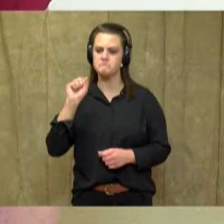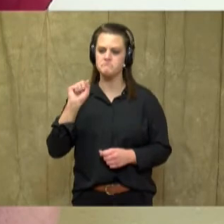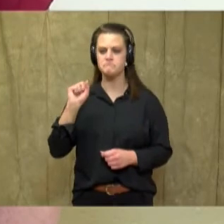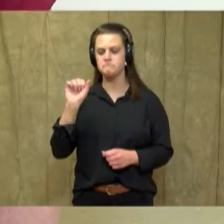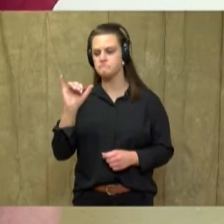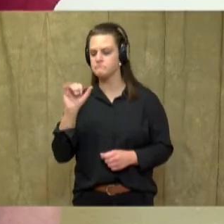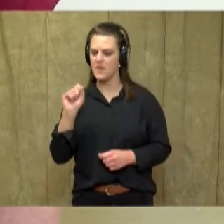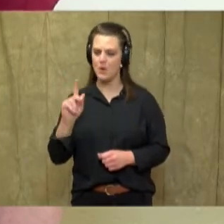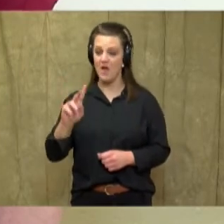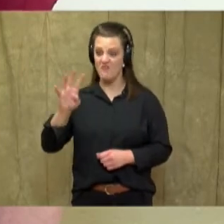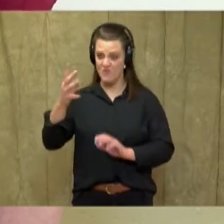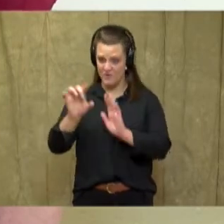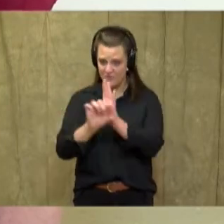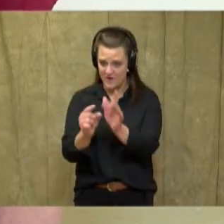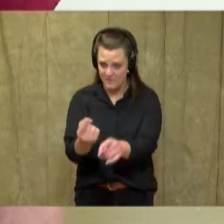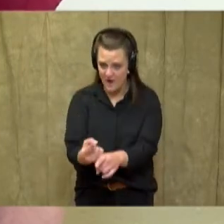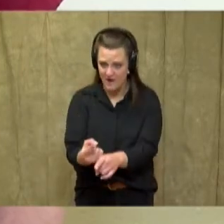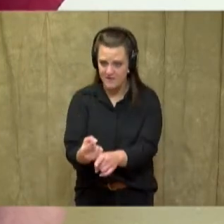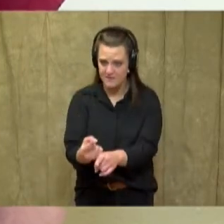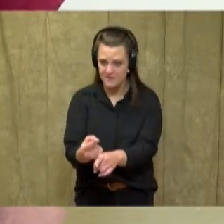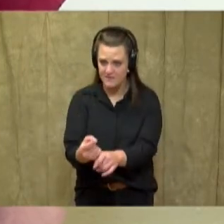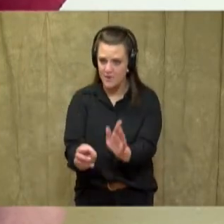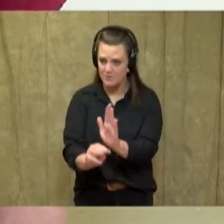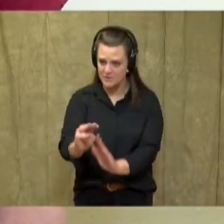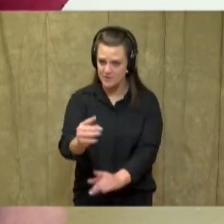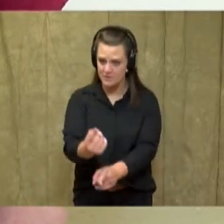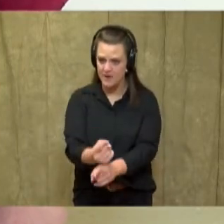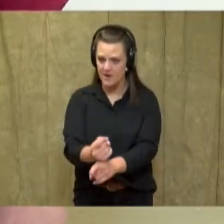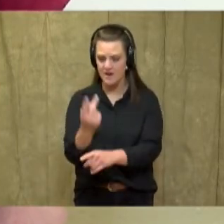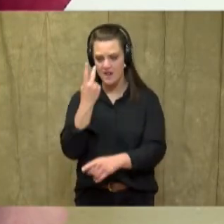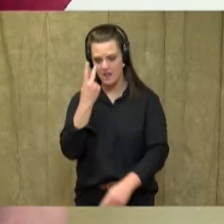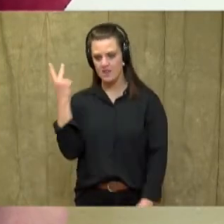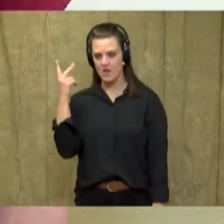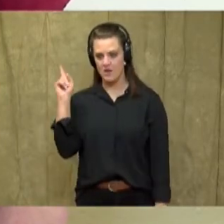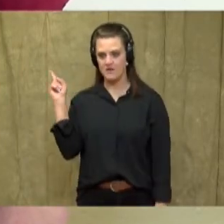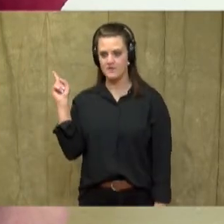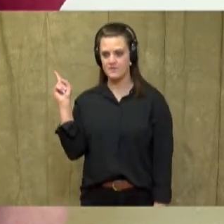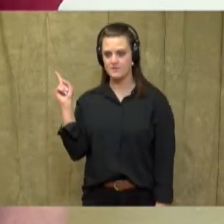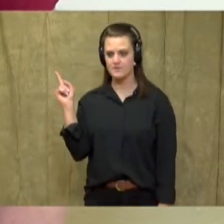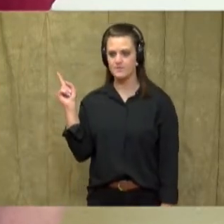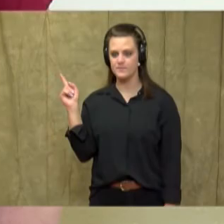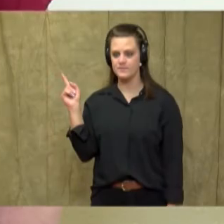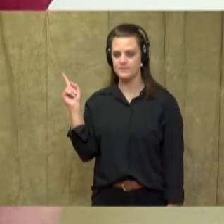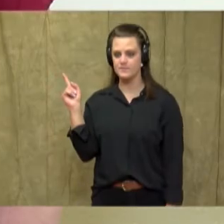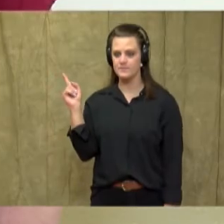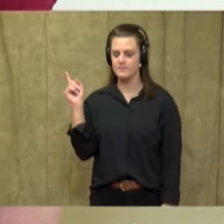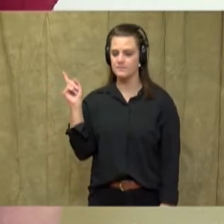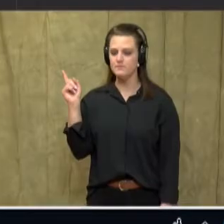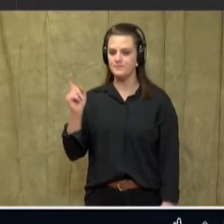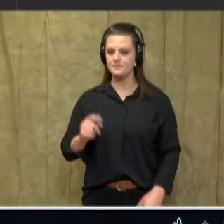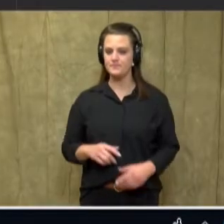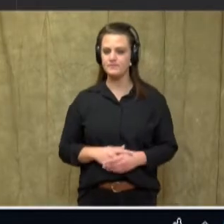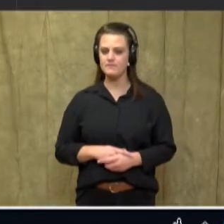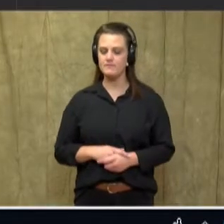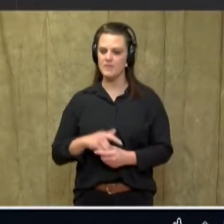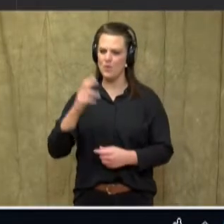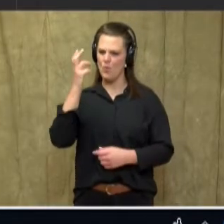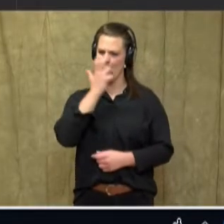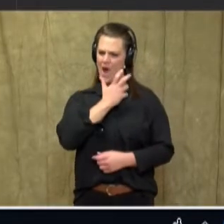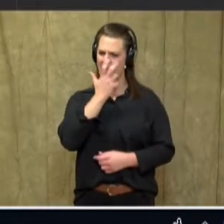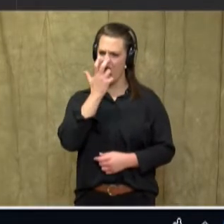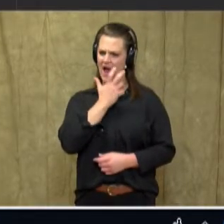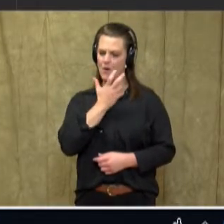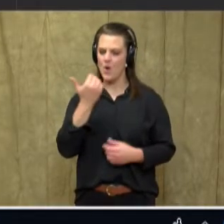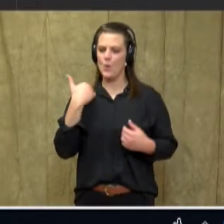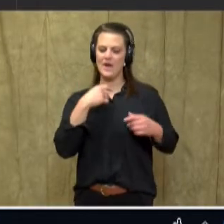little, we are 4th graders, right? Take a look at this one. Wow. And again, we have legends and things like that